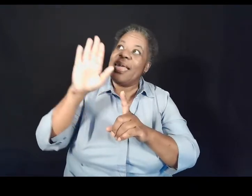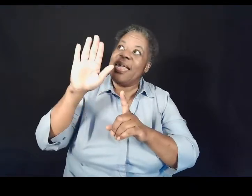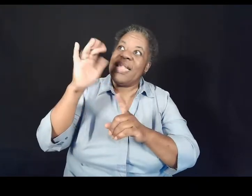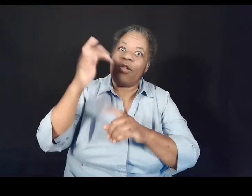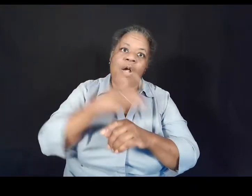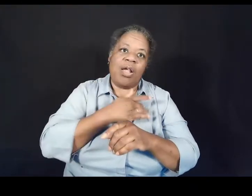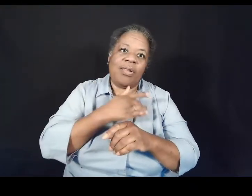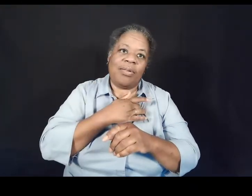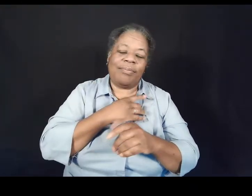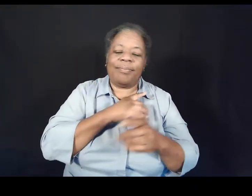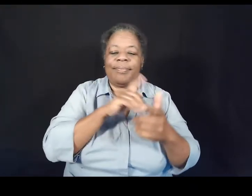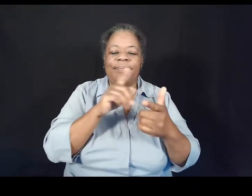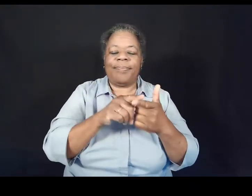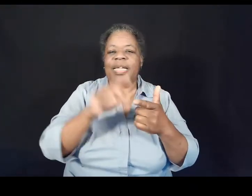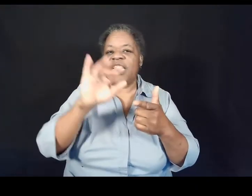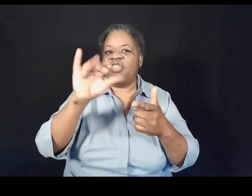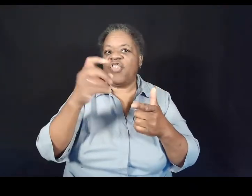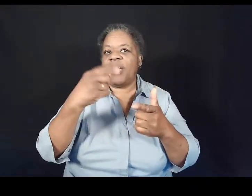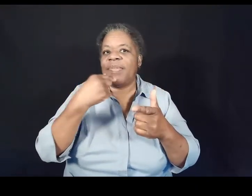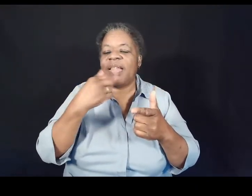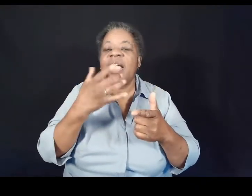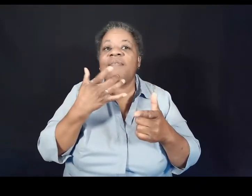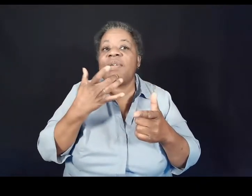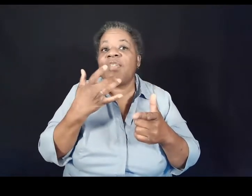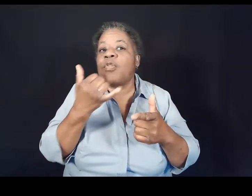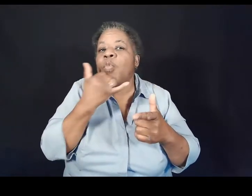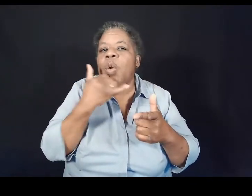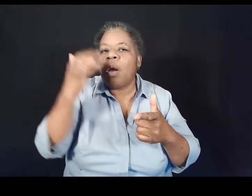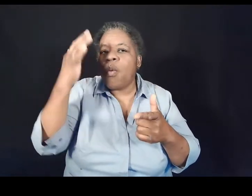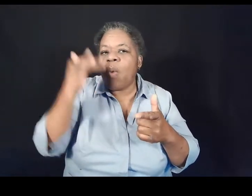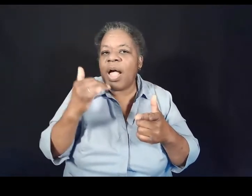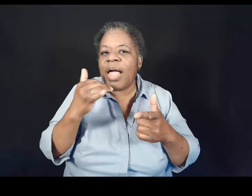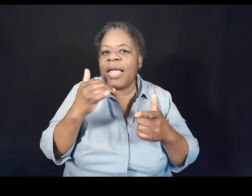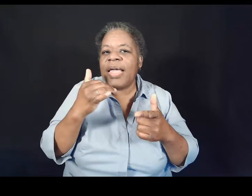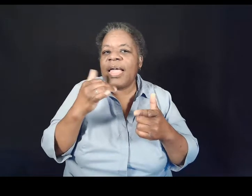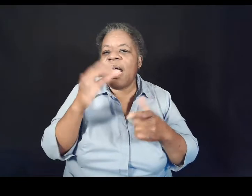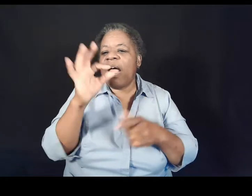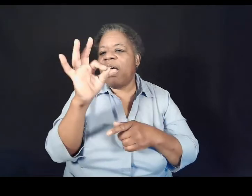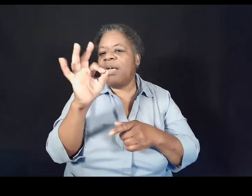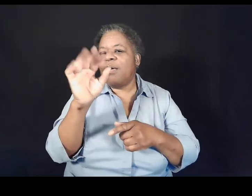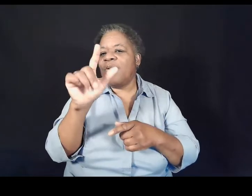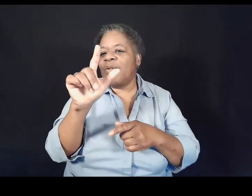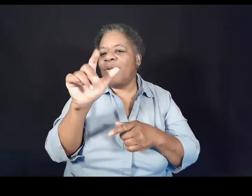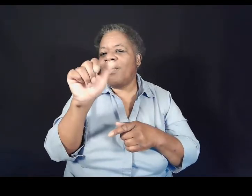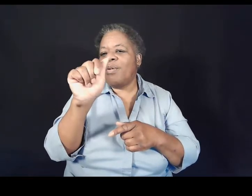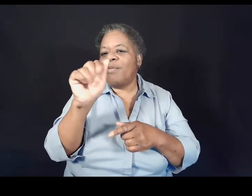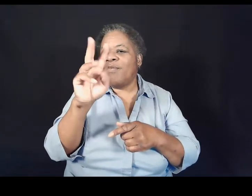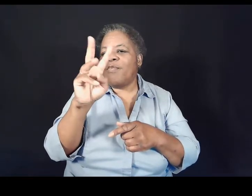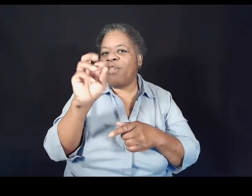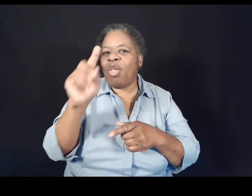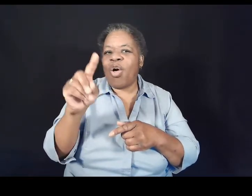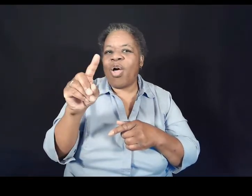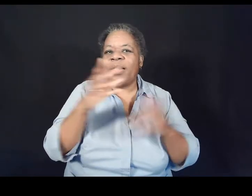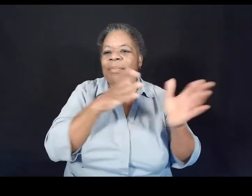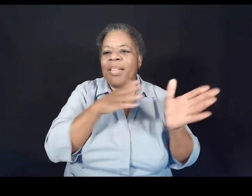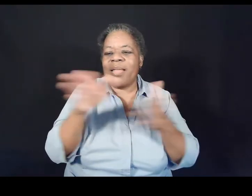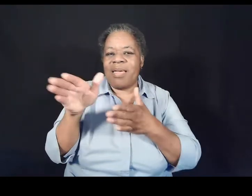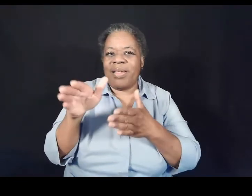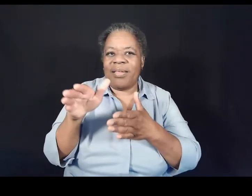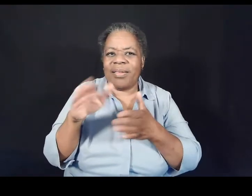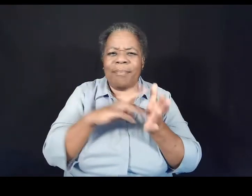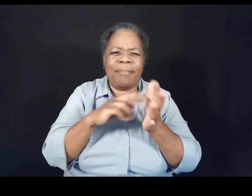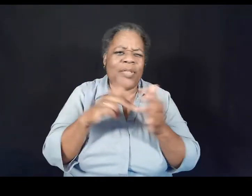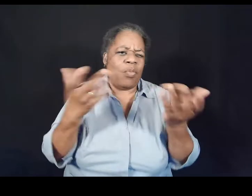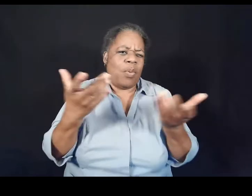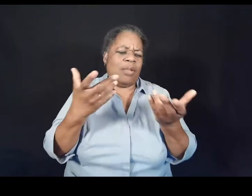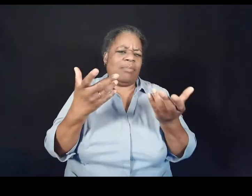Secondly, James tells us, favoritism is wrong because it's a flawed strategy. And what I mean by that is